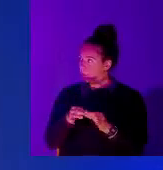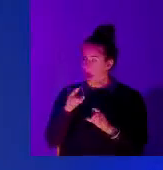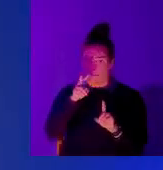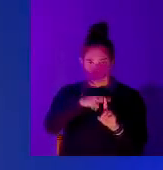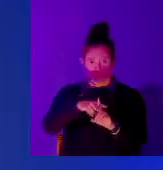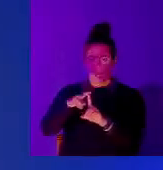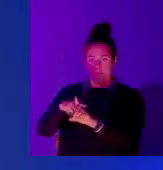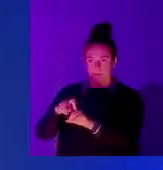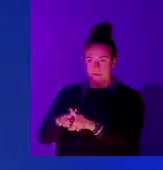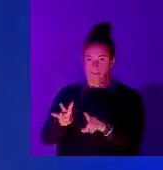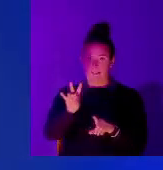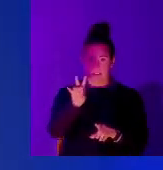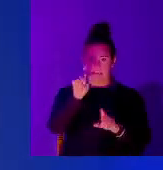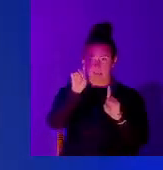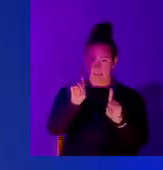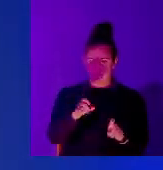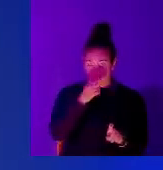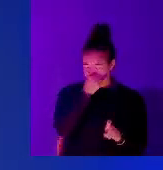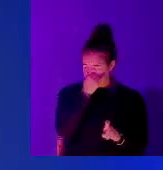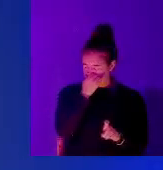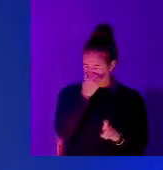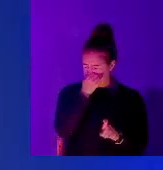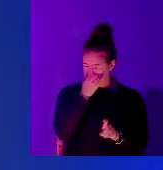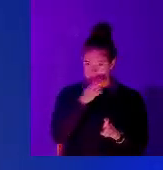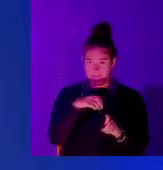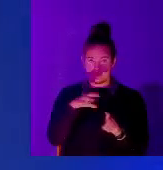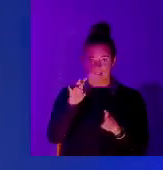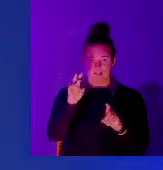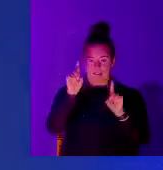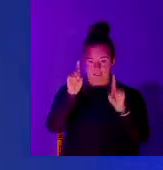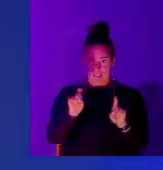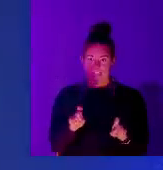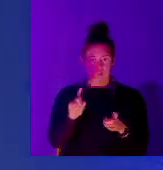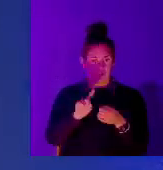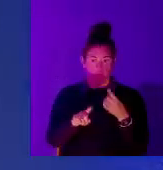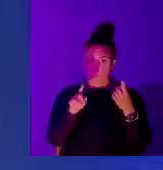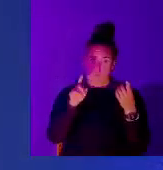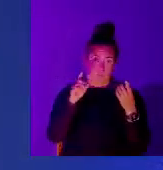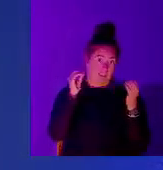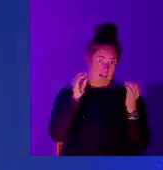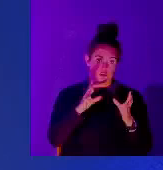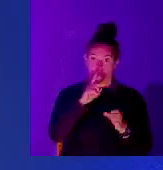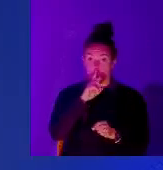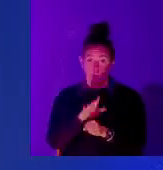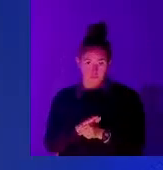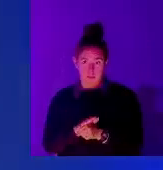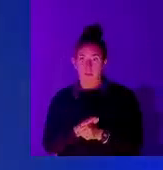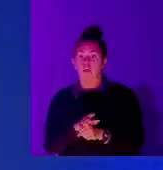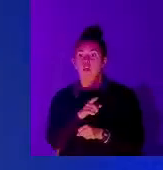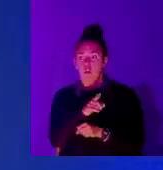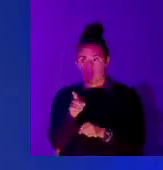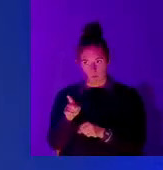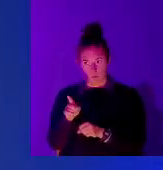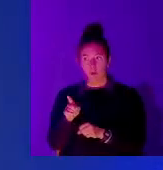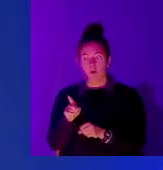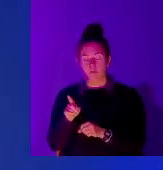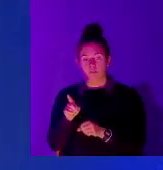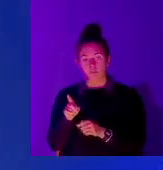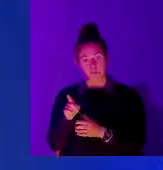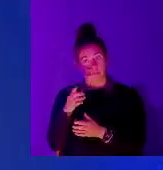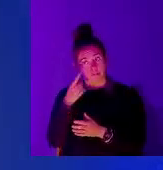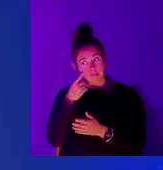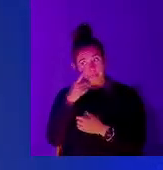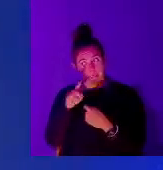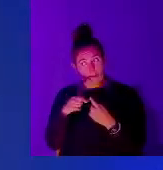to any teacher or doctrine you are considering following, I'm convinced that the Holy